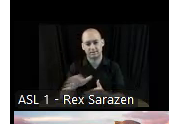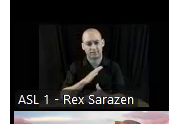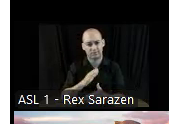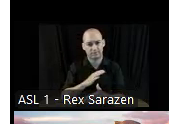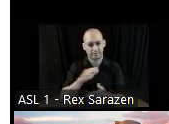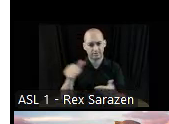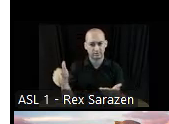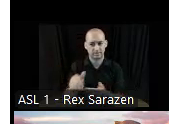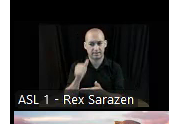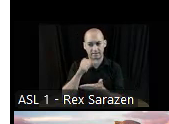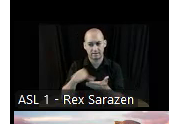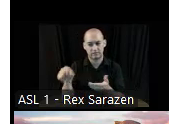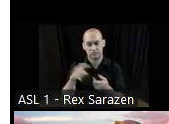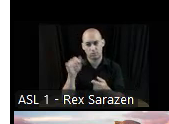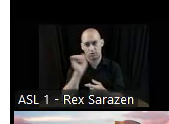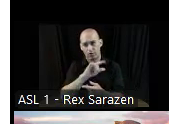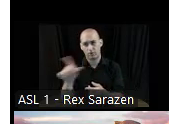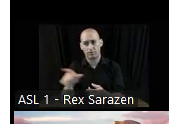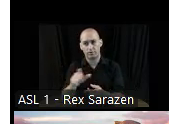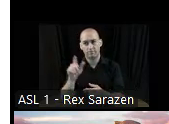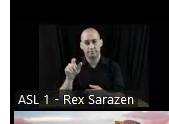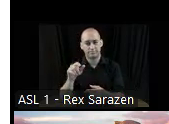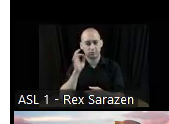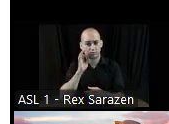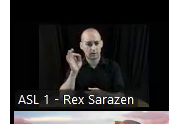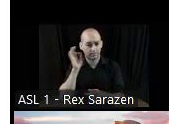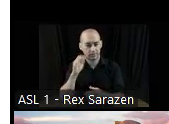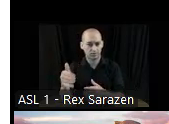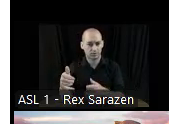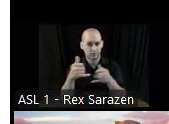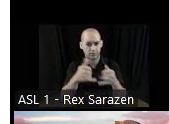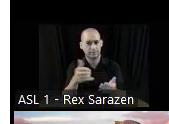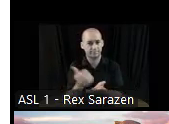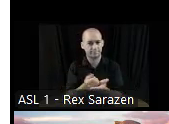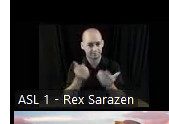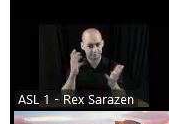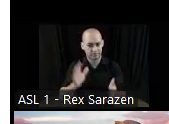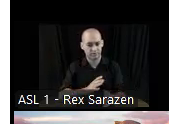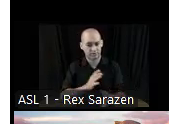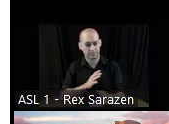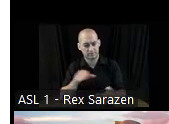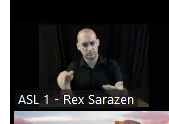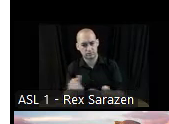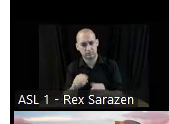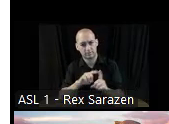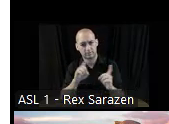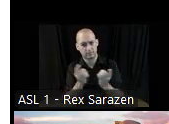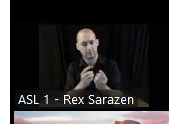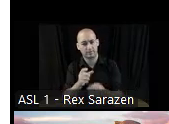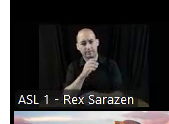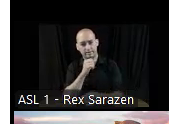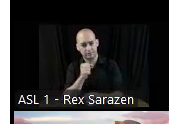all of our tribal grant recipients, formally introducing the Department of Aging, our